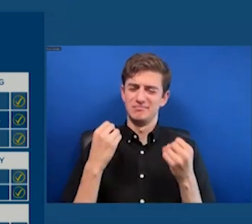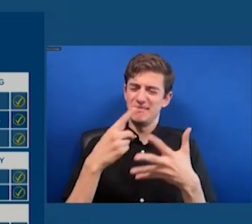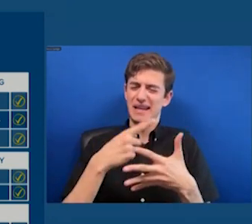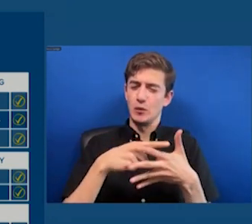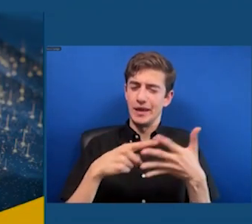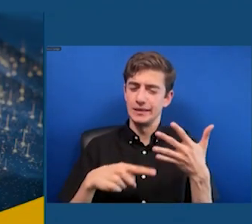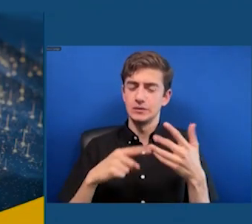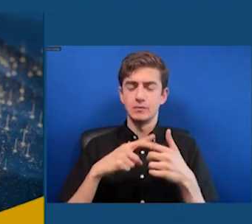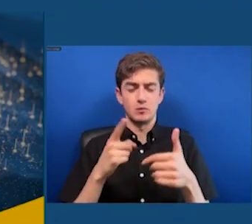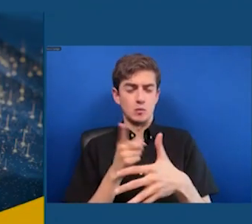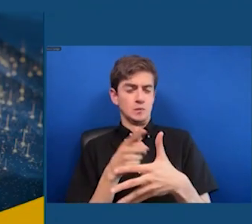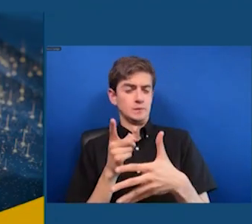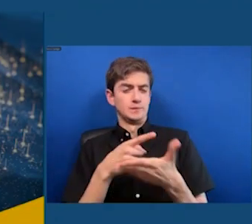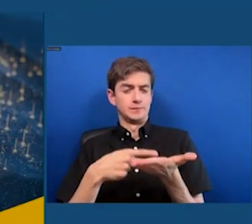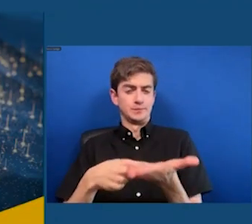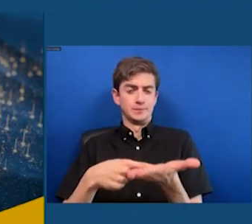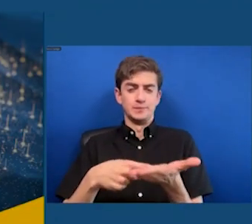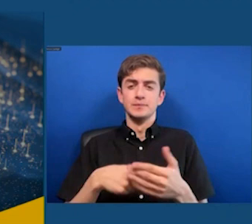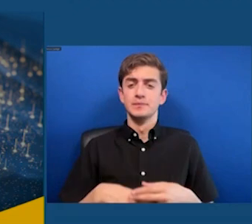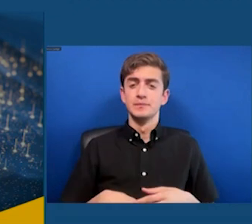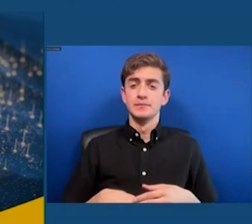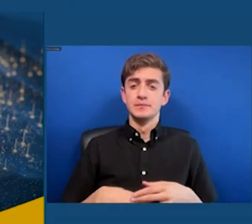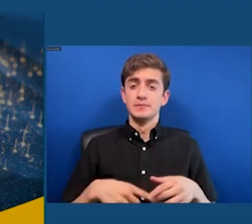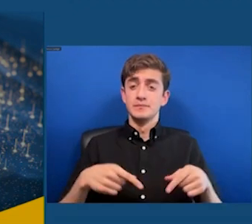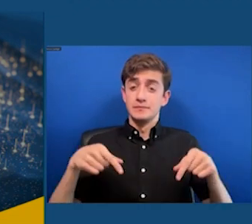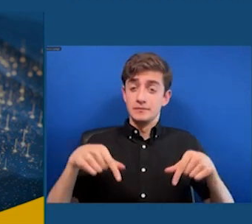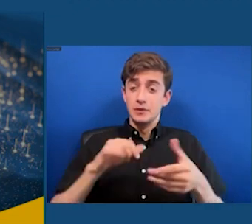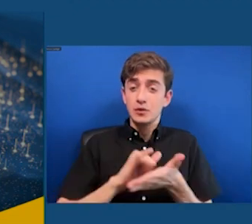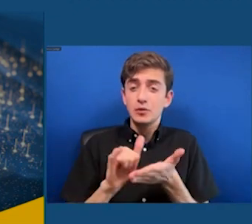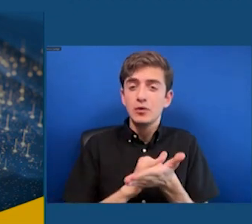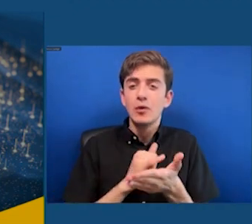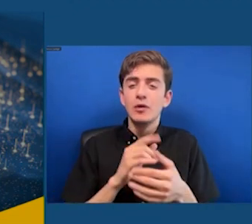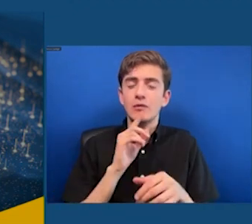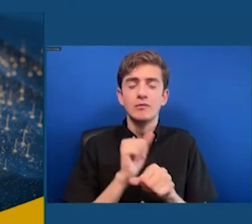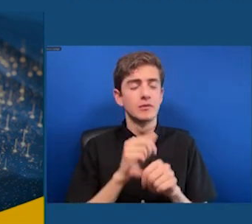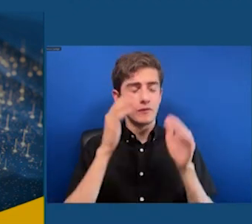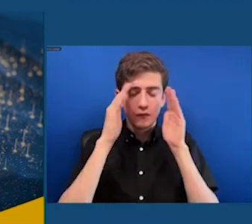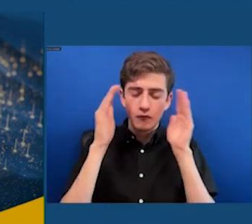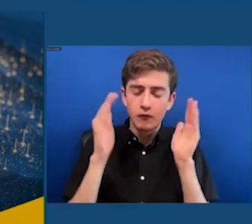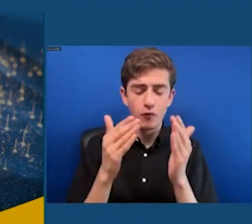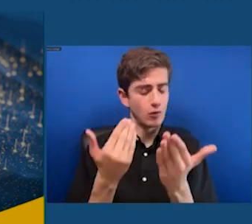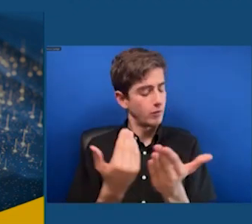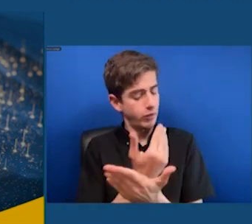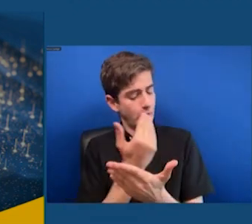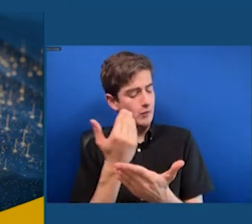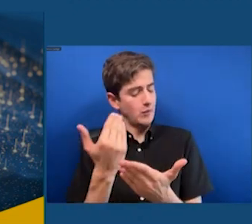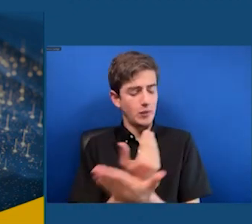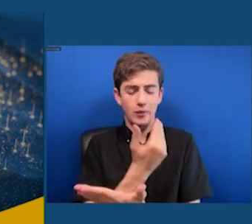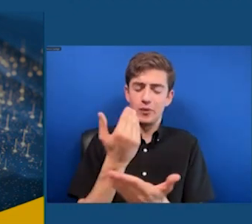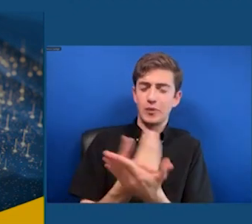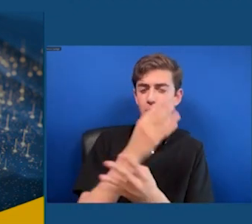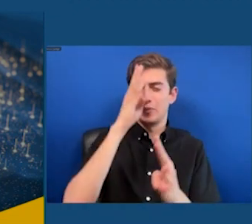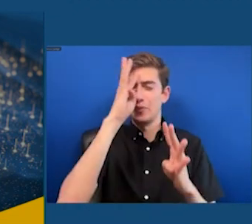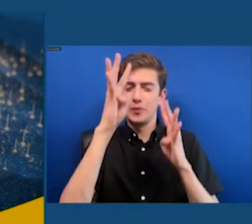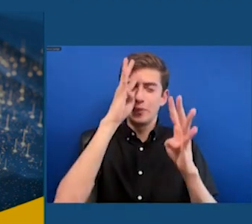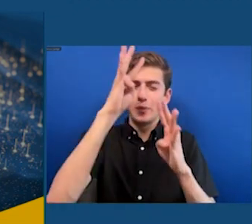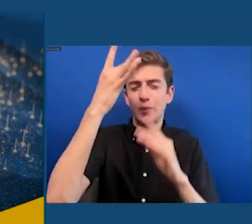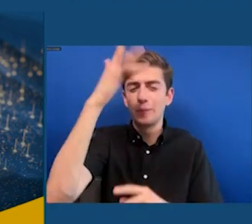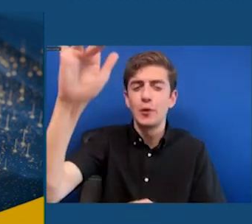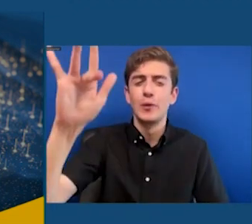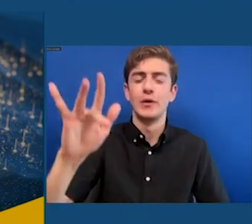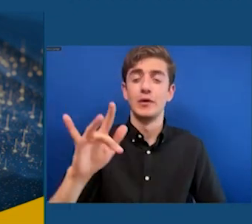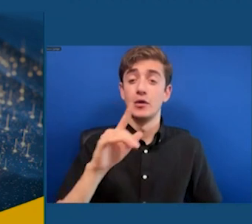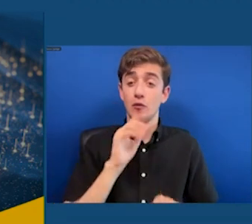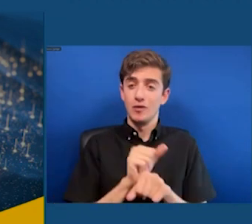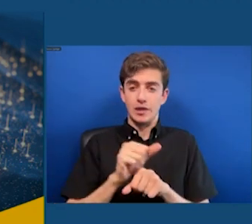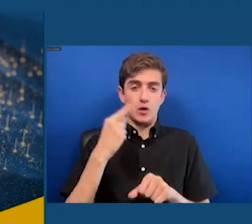Here in New York, we stand on the cutting edge. We always do what's never been done before, and we do it better